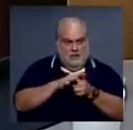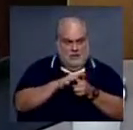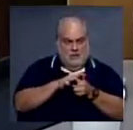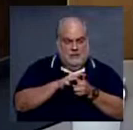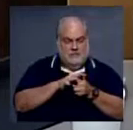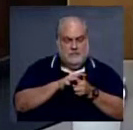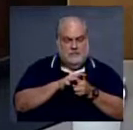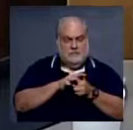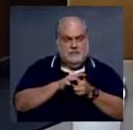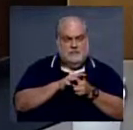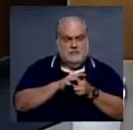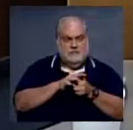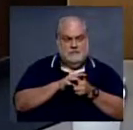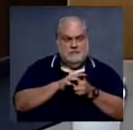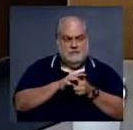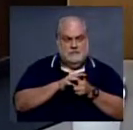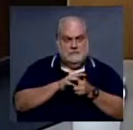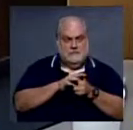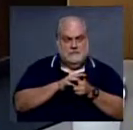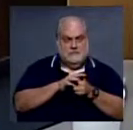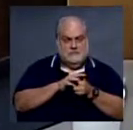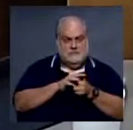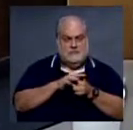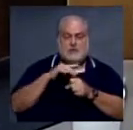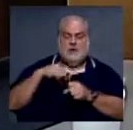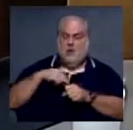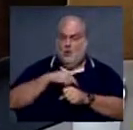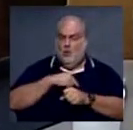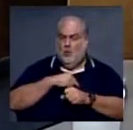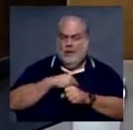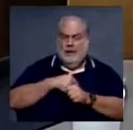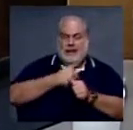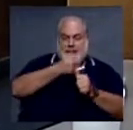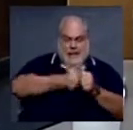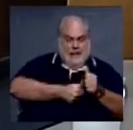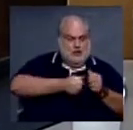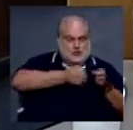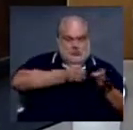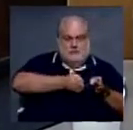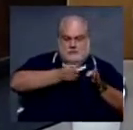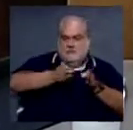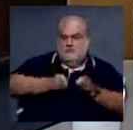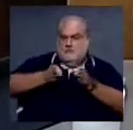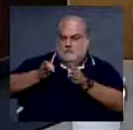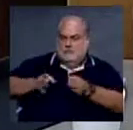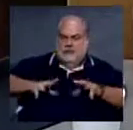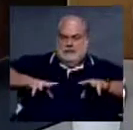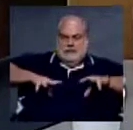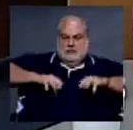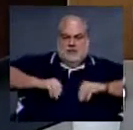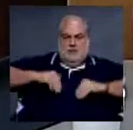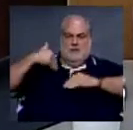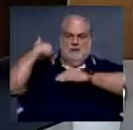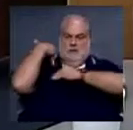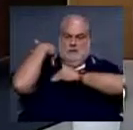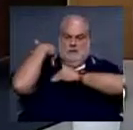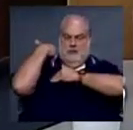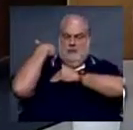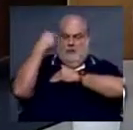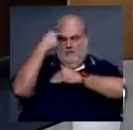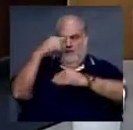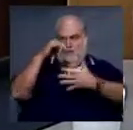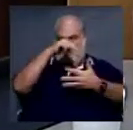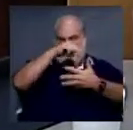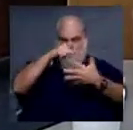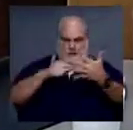And I agree, we each have to take some responsibility for what's going